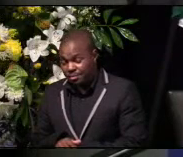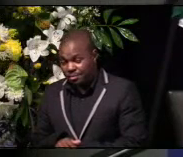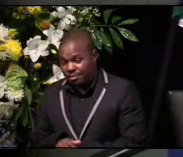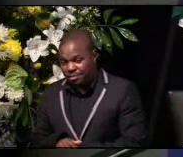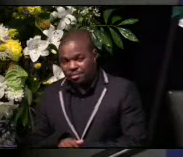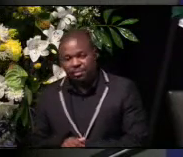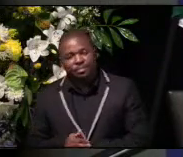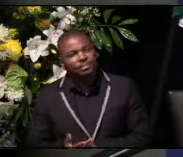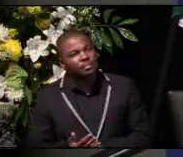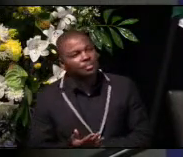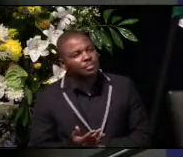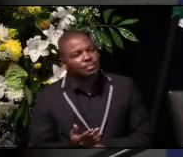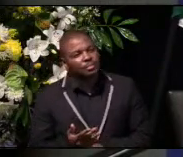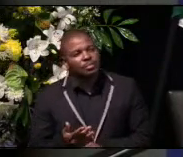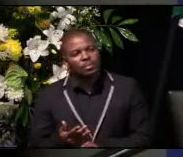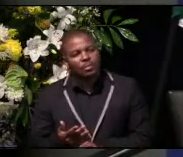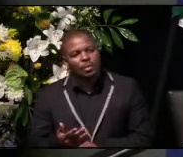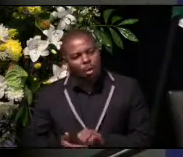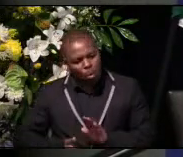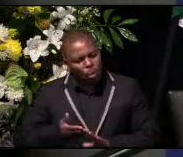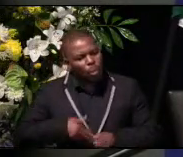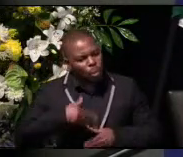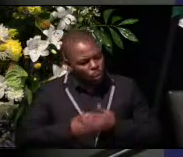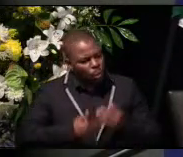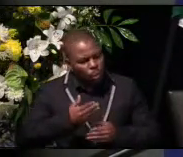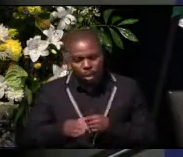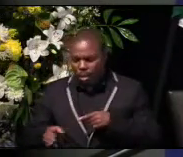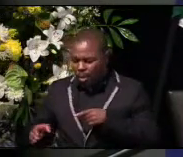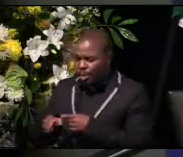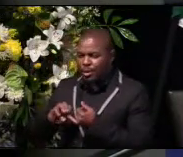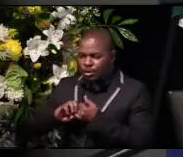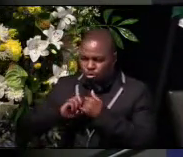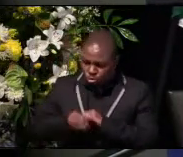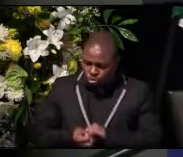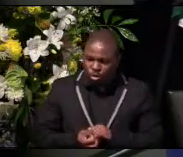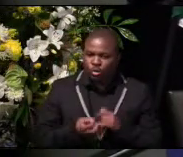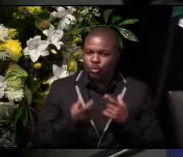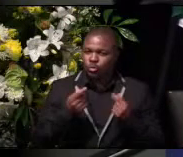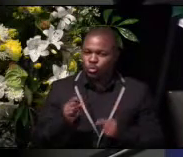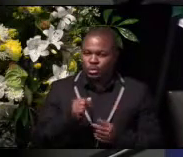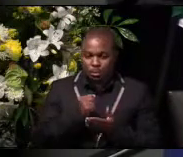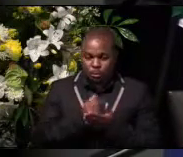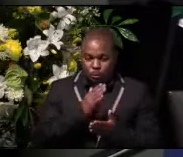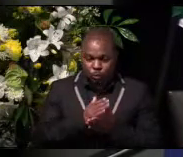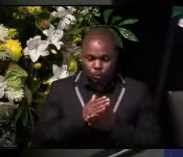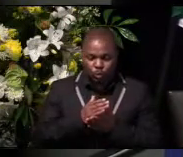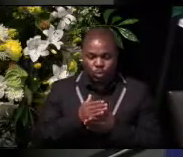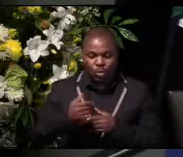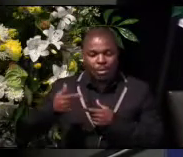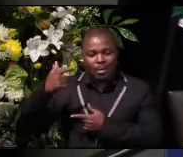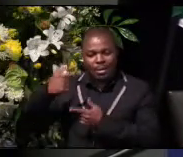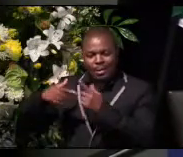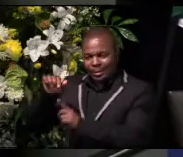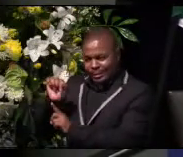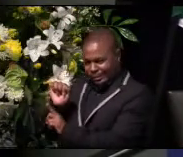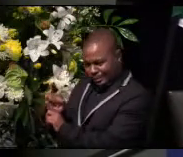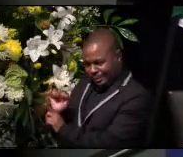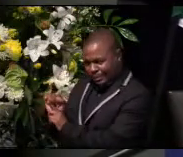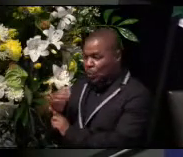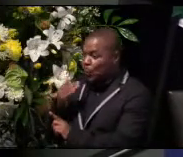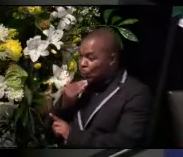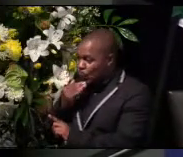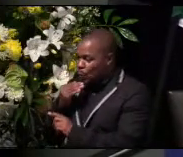own on in an ongoing basis try to to ensure that the the legacy of Moses kotani